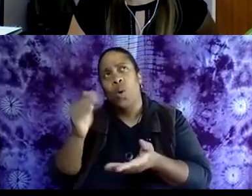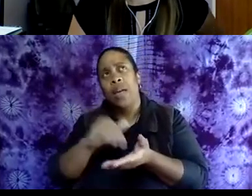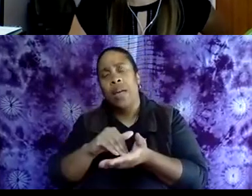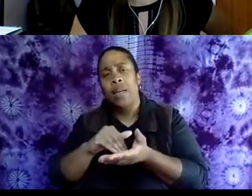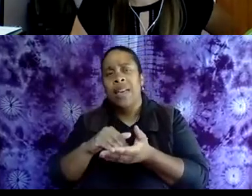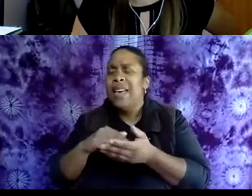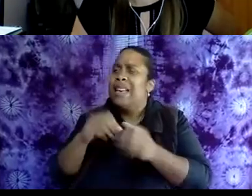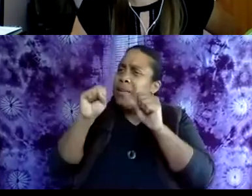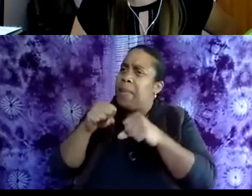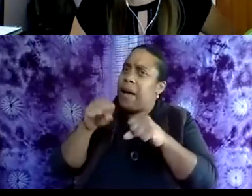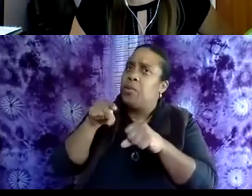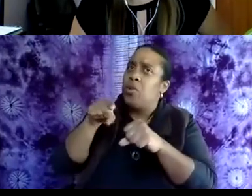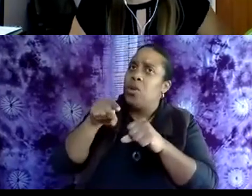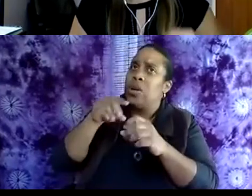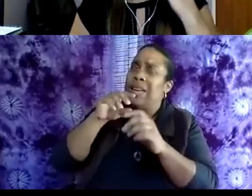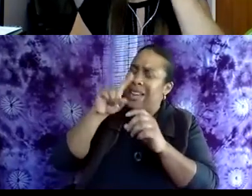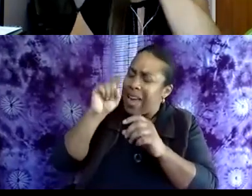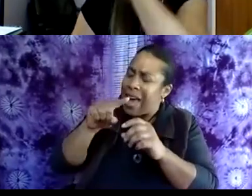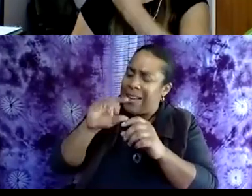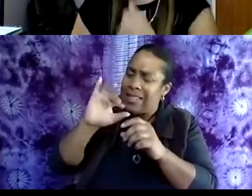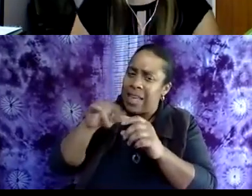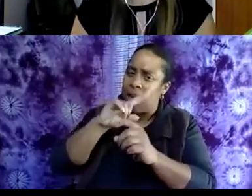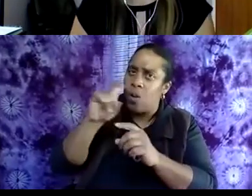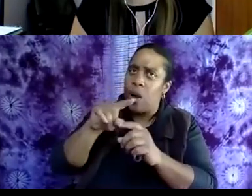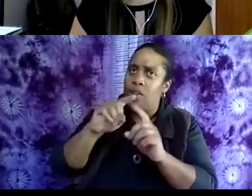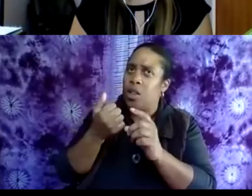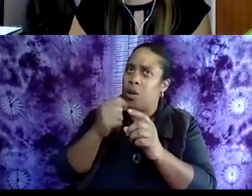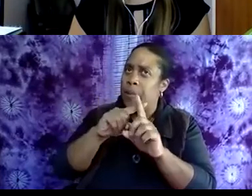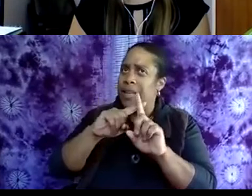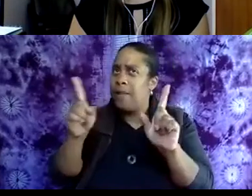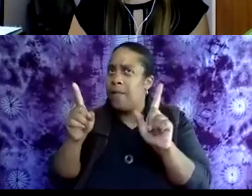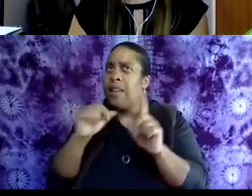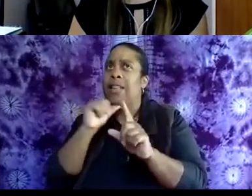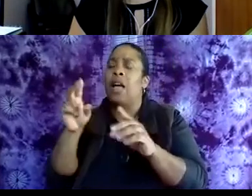the question a little differently with you use a different verb besides the word deal?